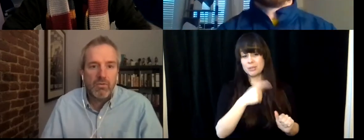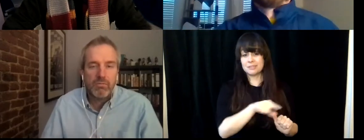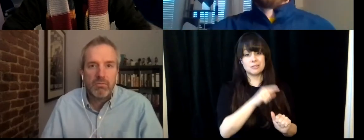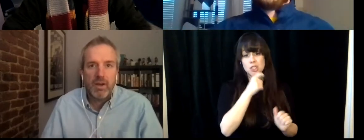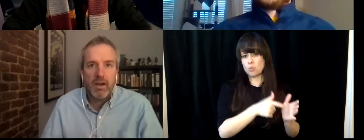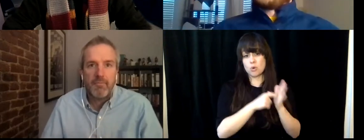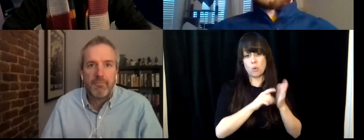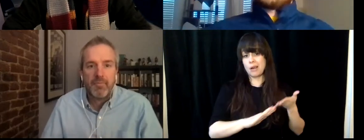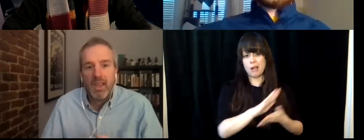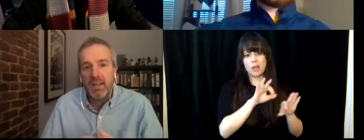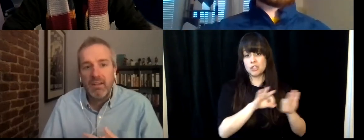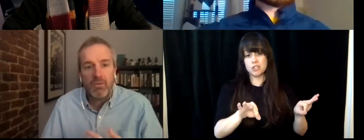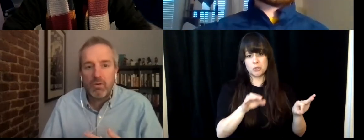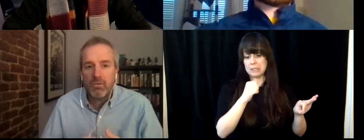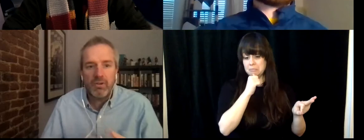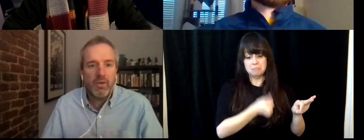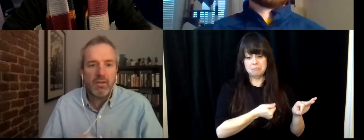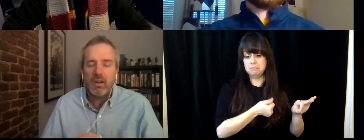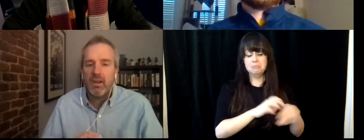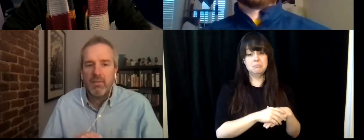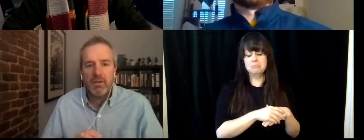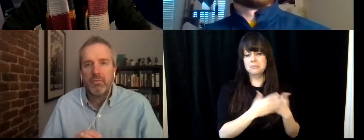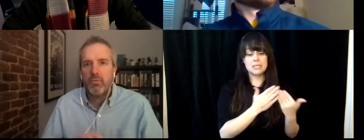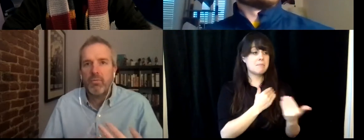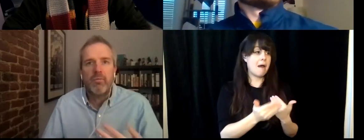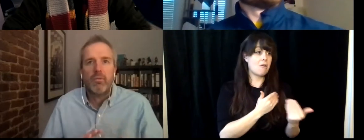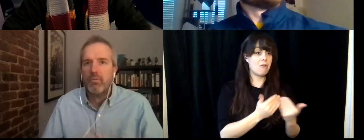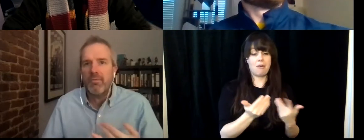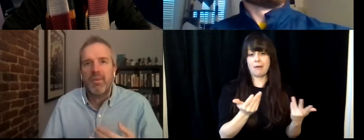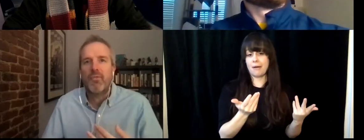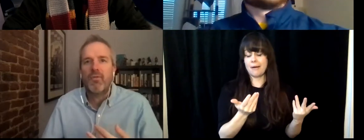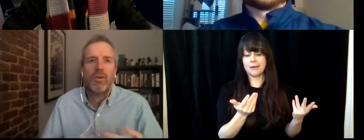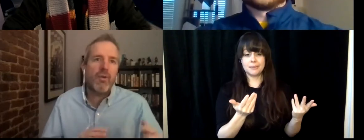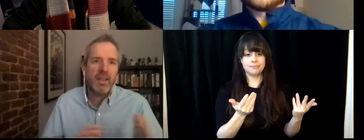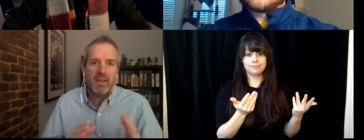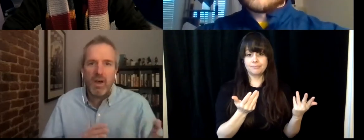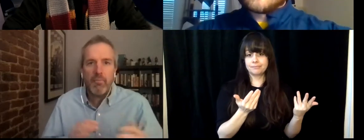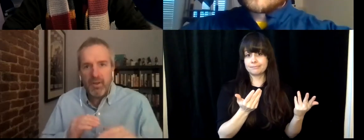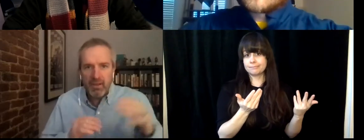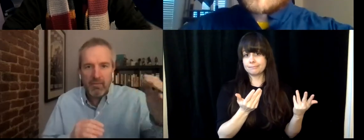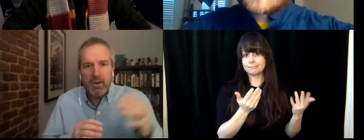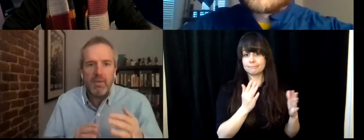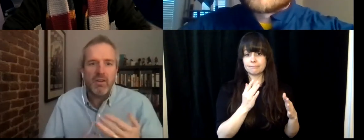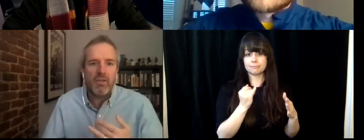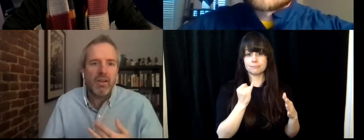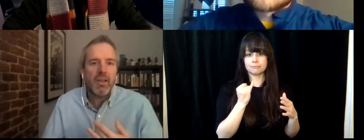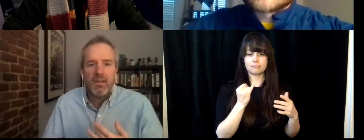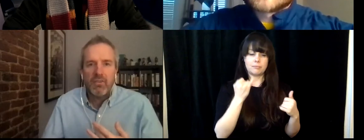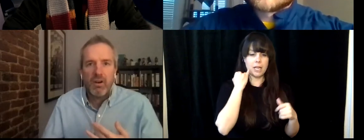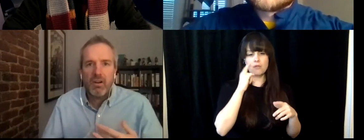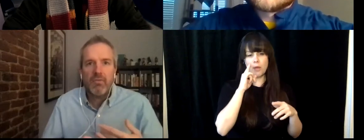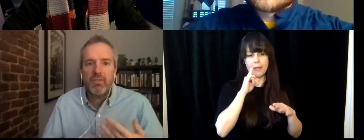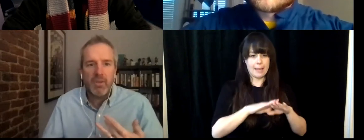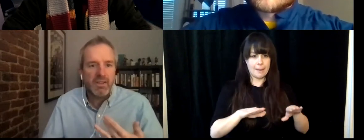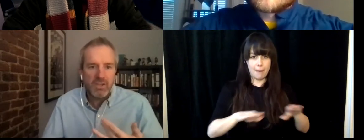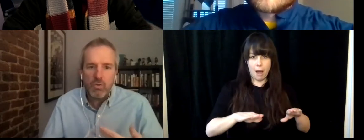do any of the roles, you know, whether, you know, if we're going kind of up the pyramid, you know,